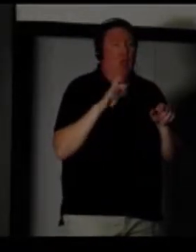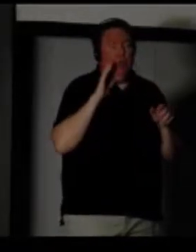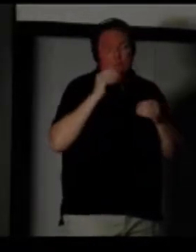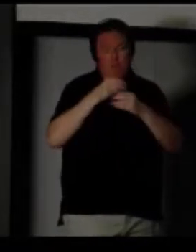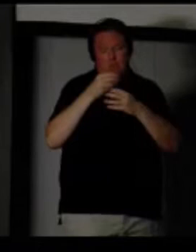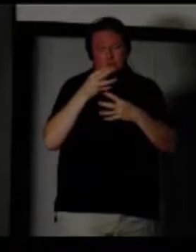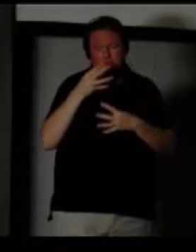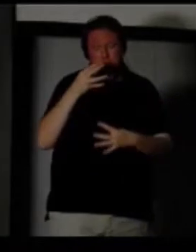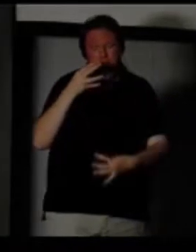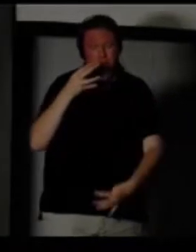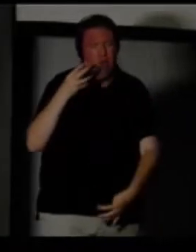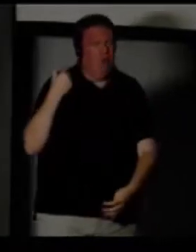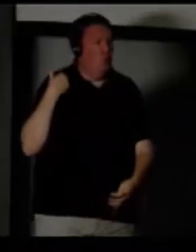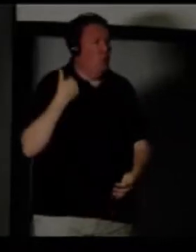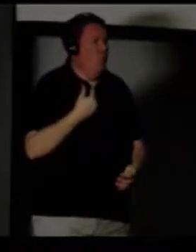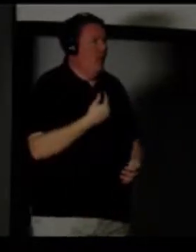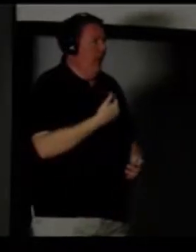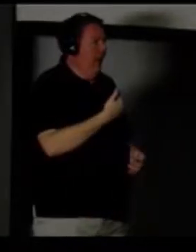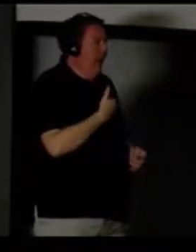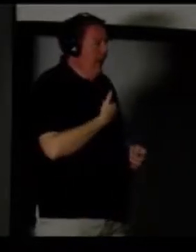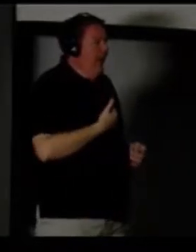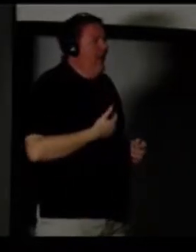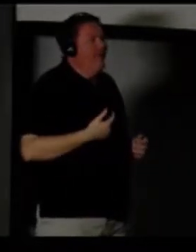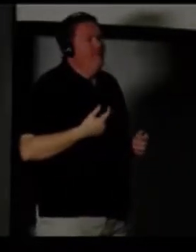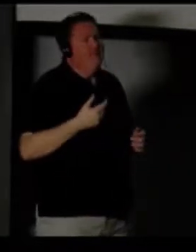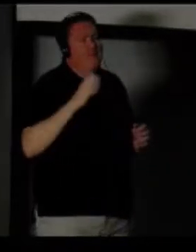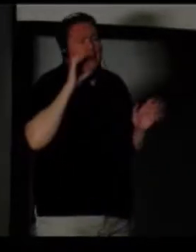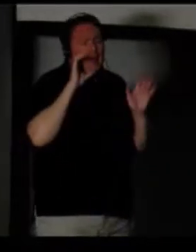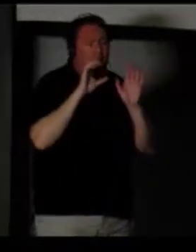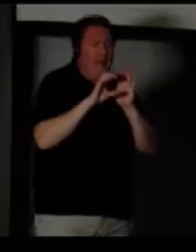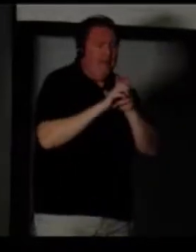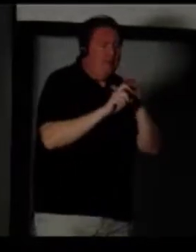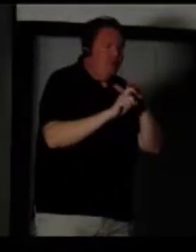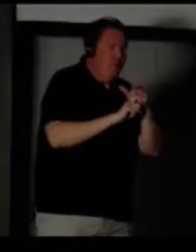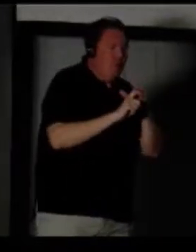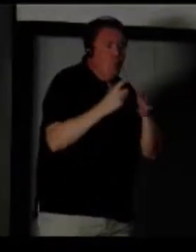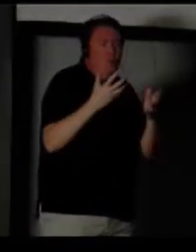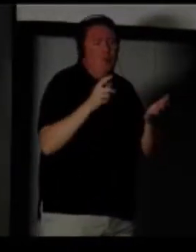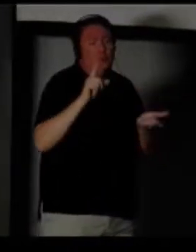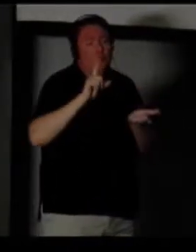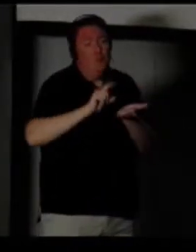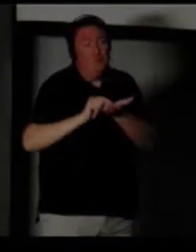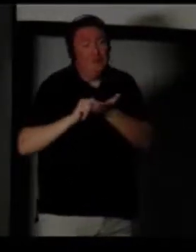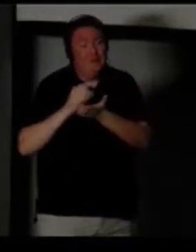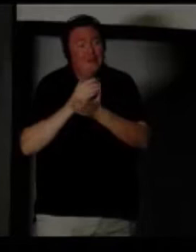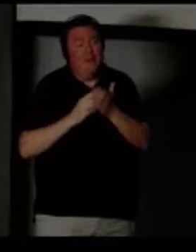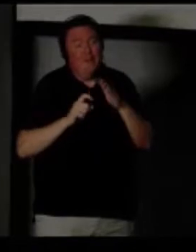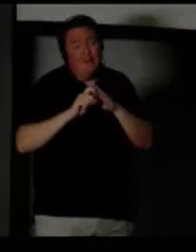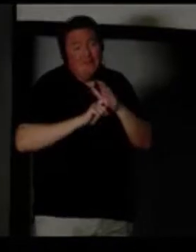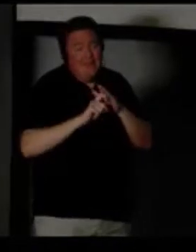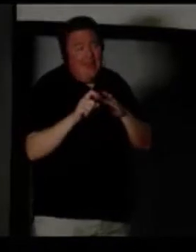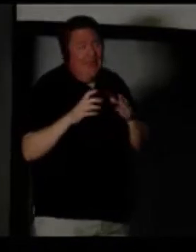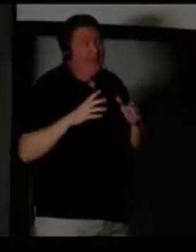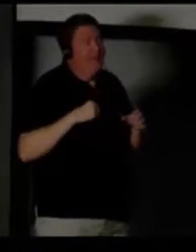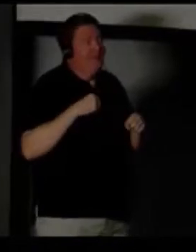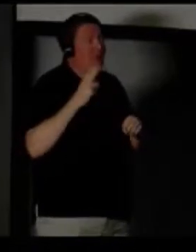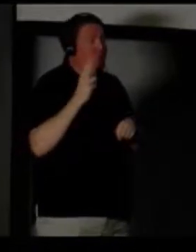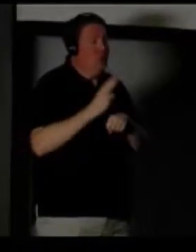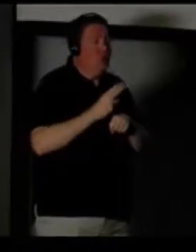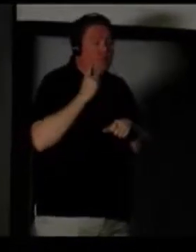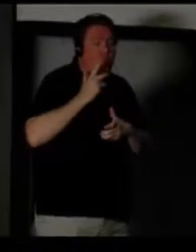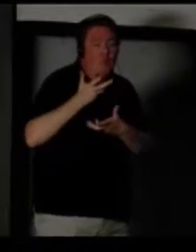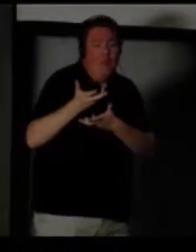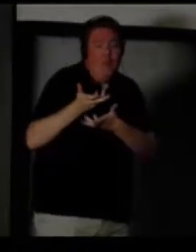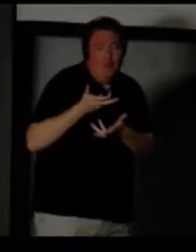three-dimensional imaging for our collections. We hope to print some of those scans as well as using them in interactives in order